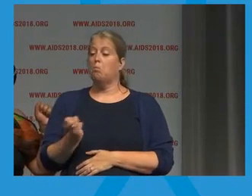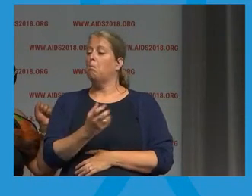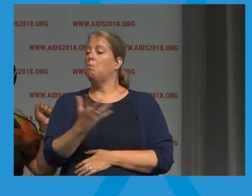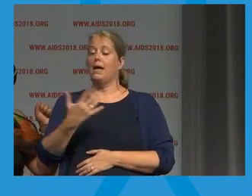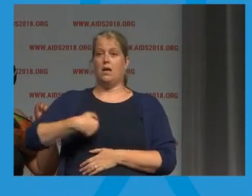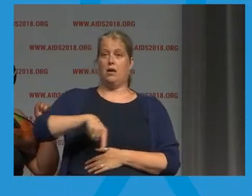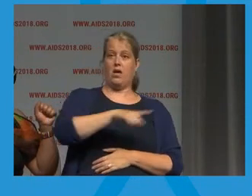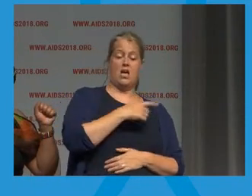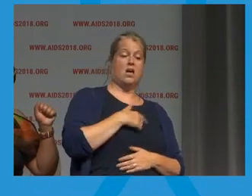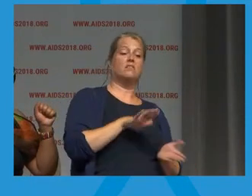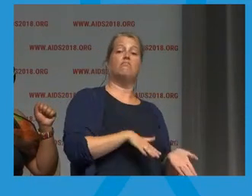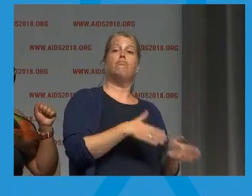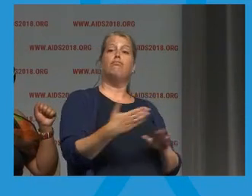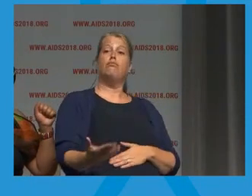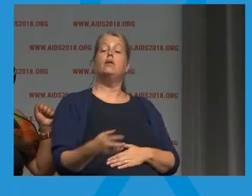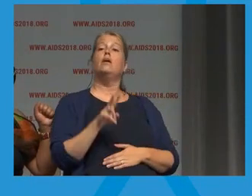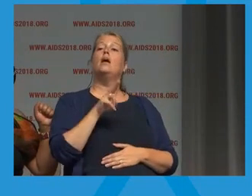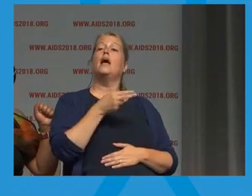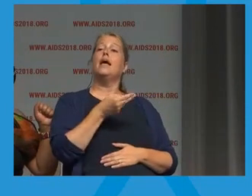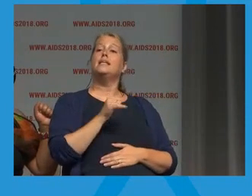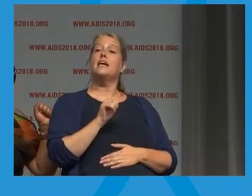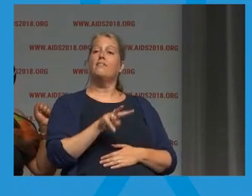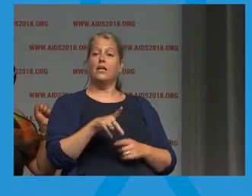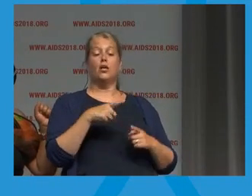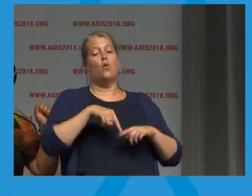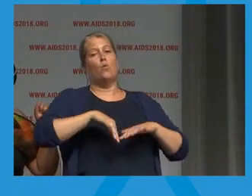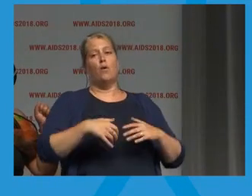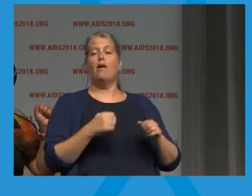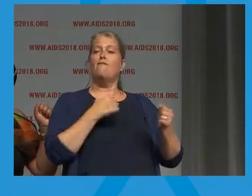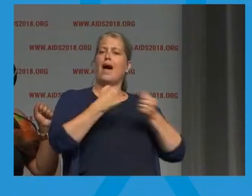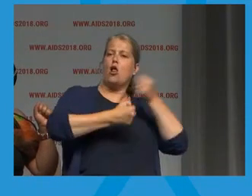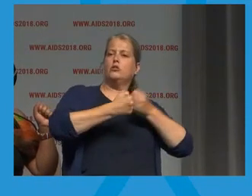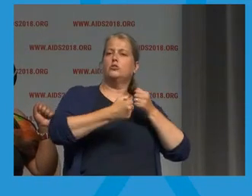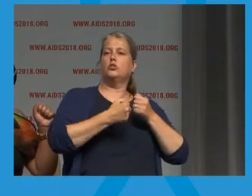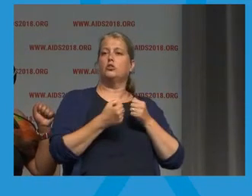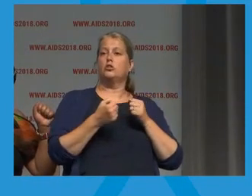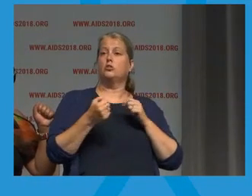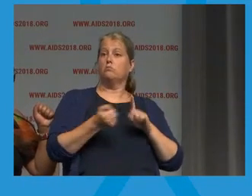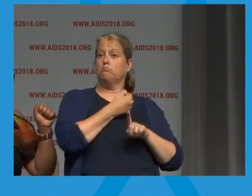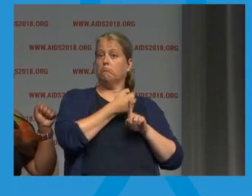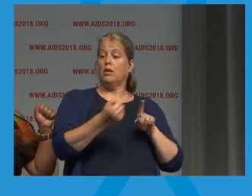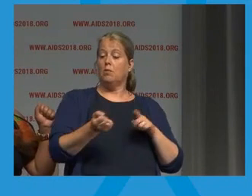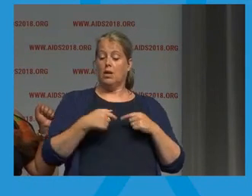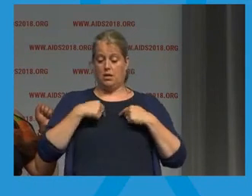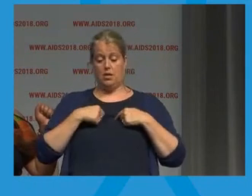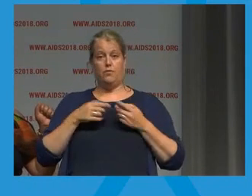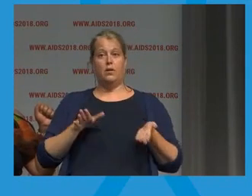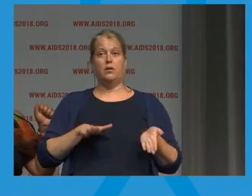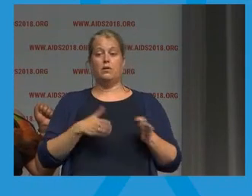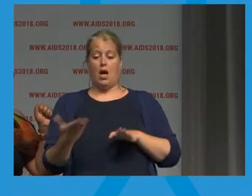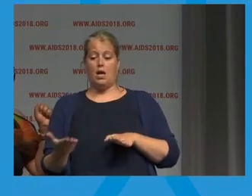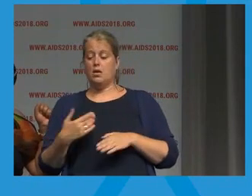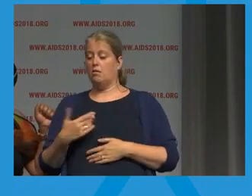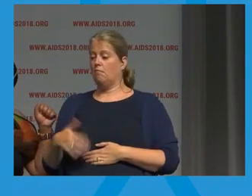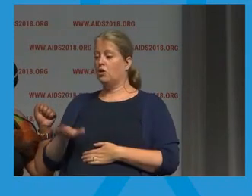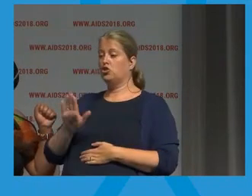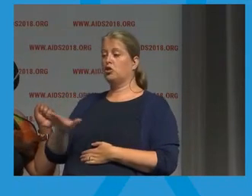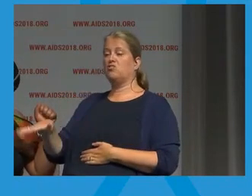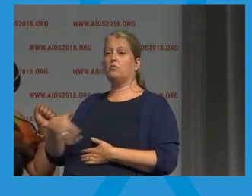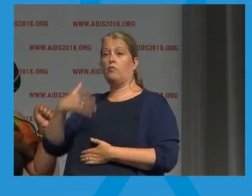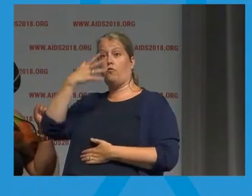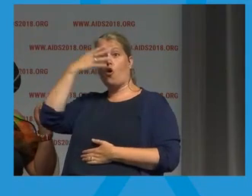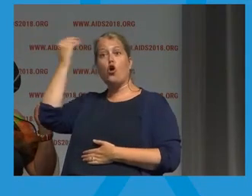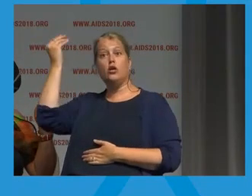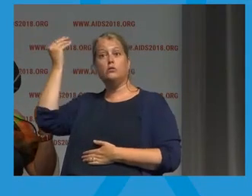us die from HIV and violence. If we die, our children are forgotten and they are out of the